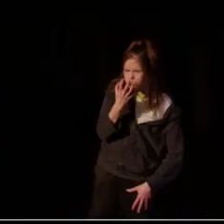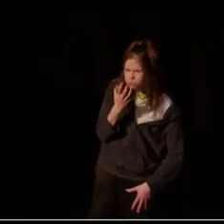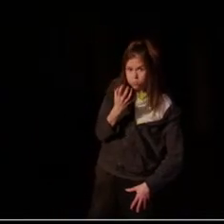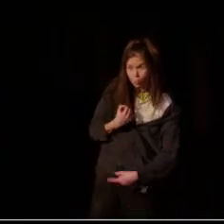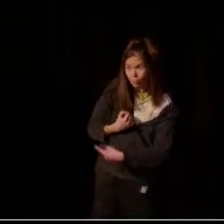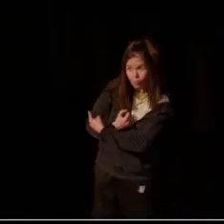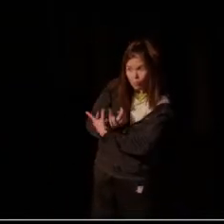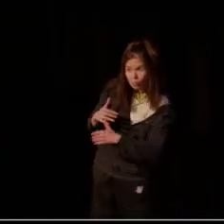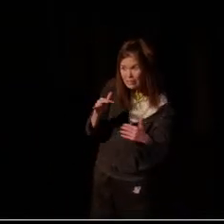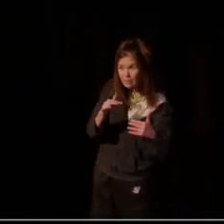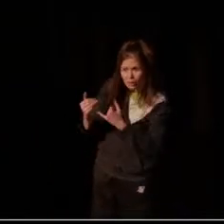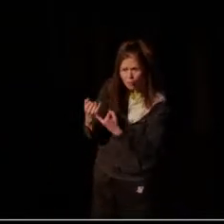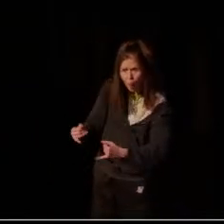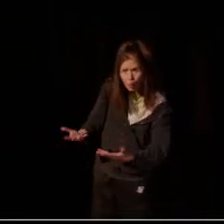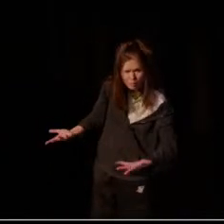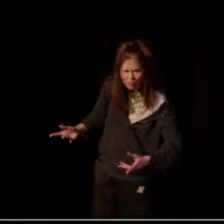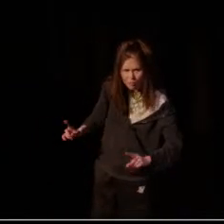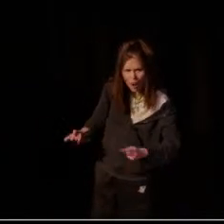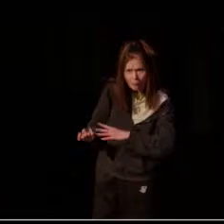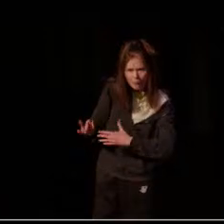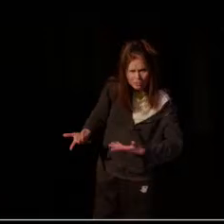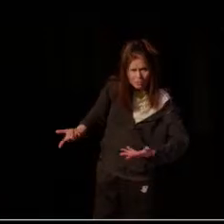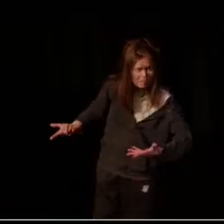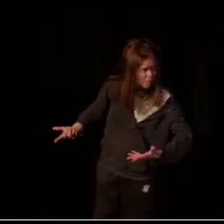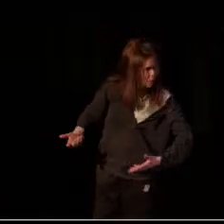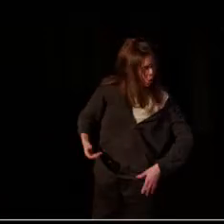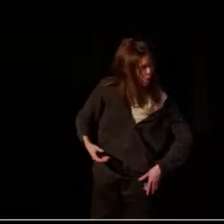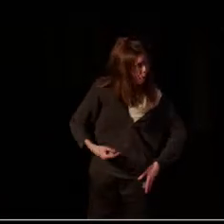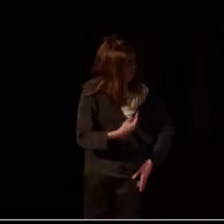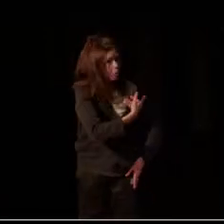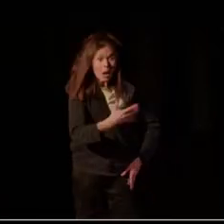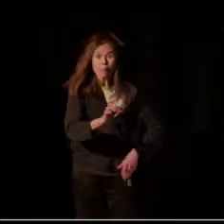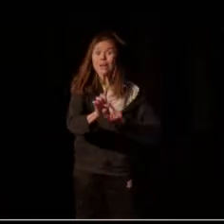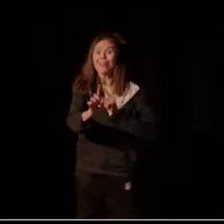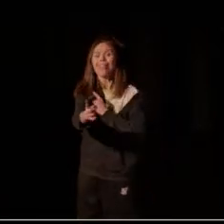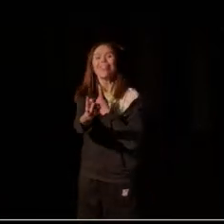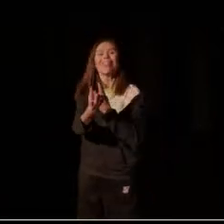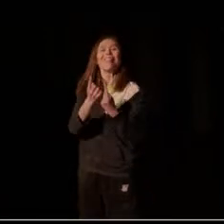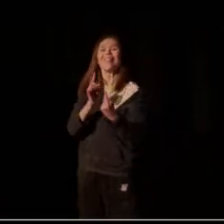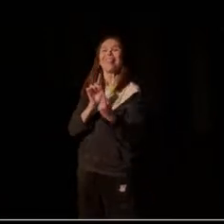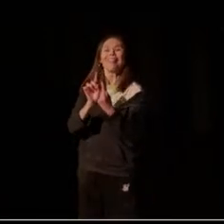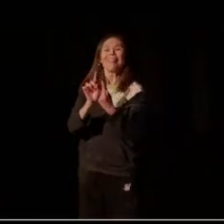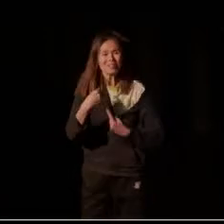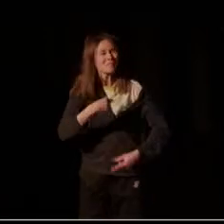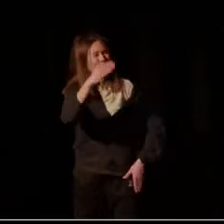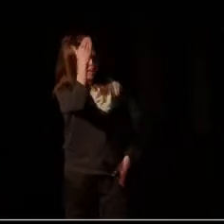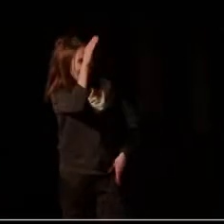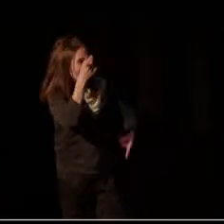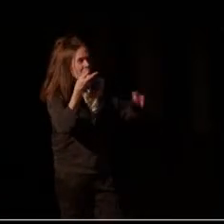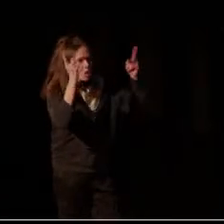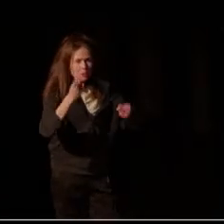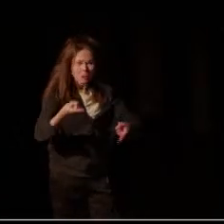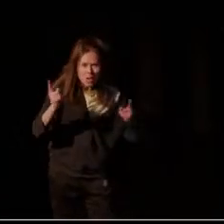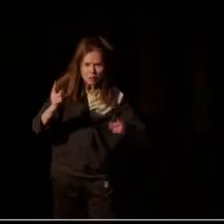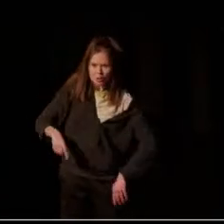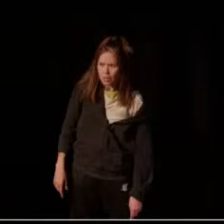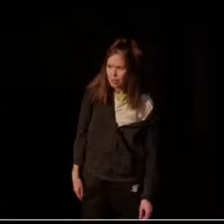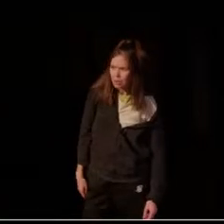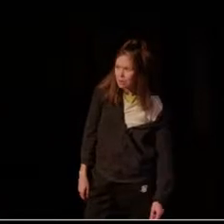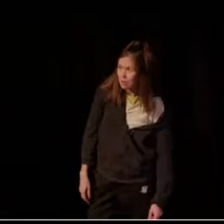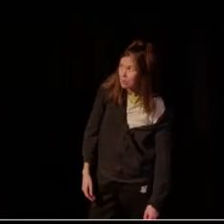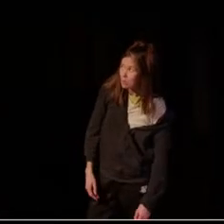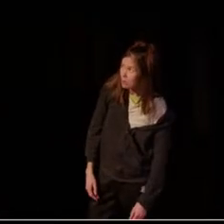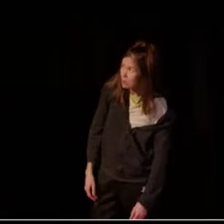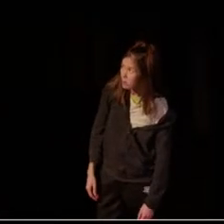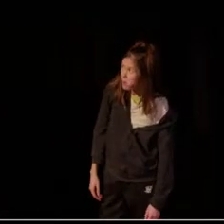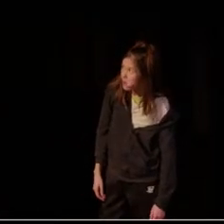loved almost as much as he loves himself. Just now I passed him with customary greeting, and he, rolling his eyes toward the